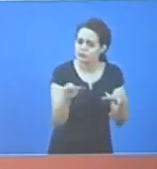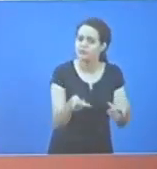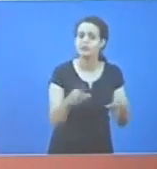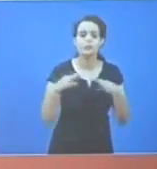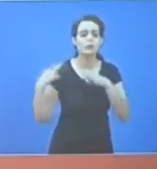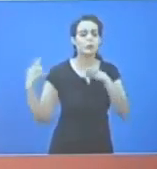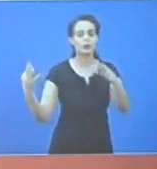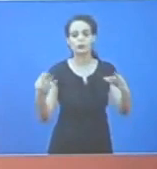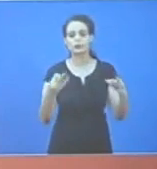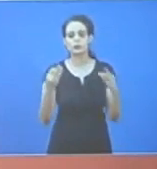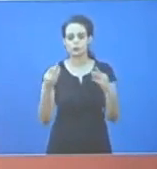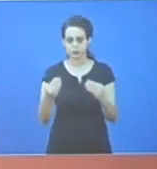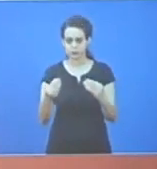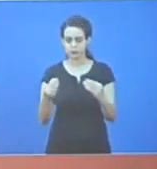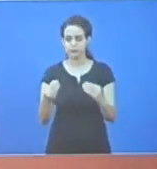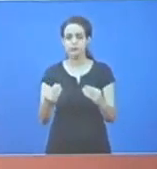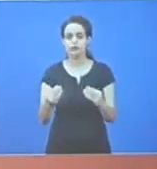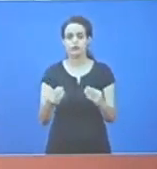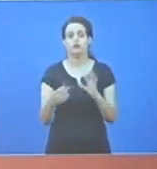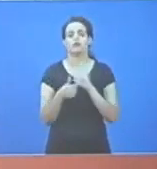he shows